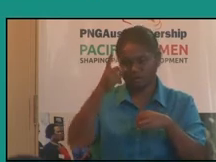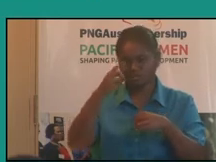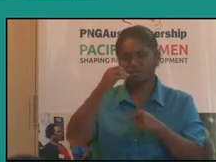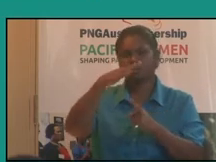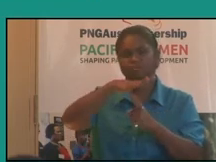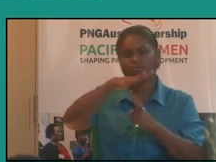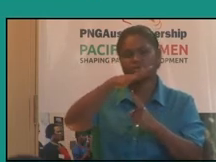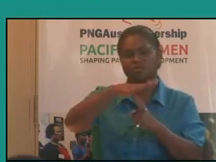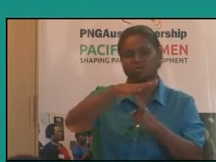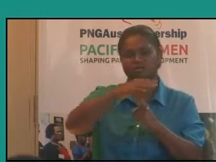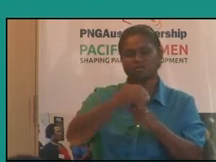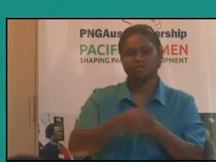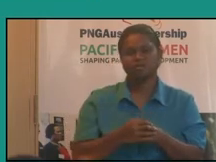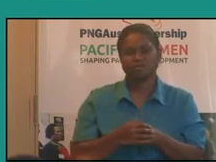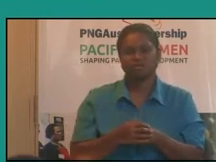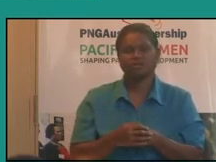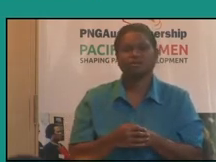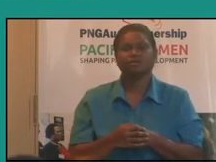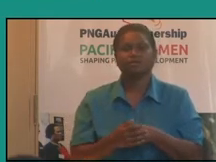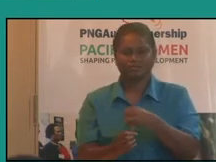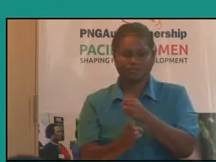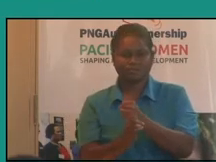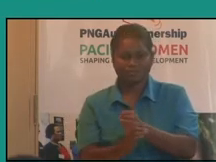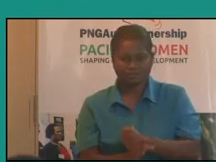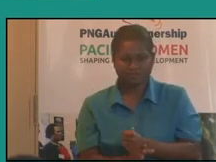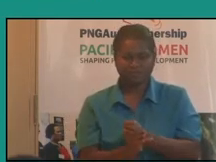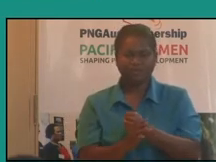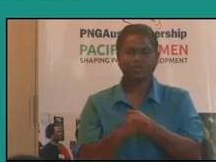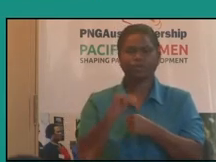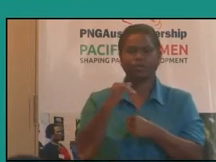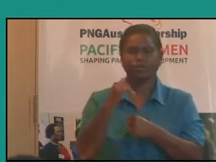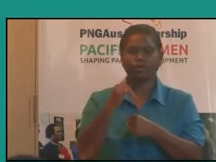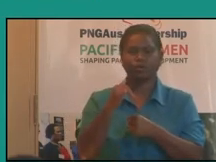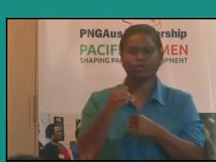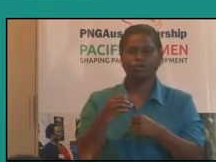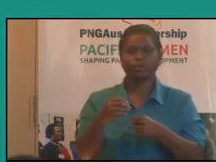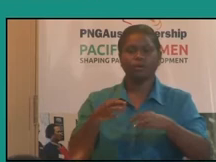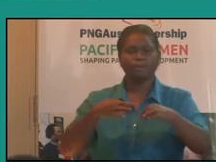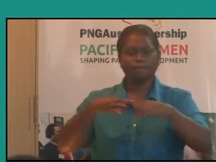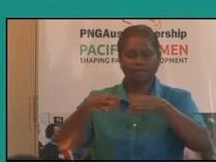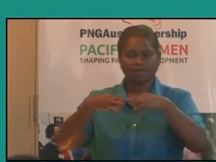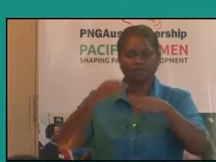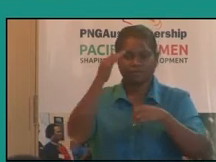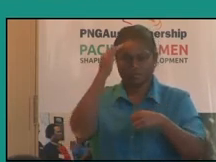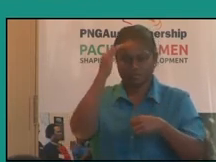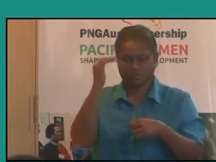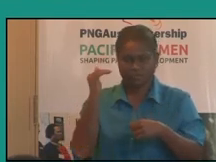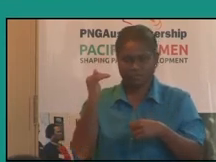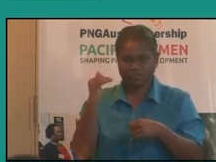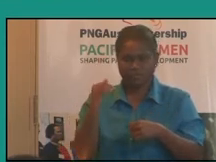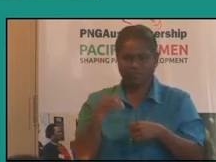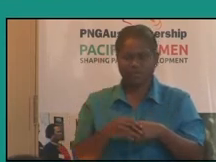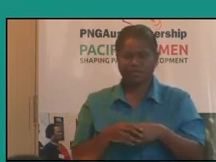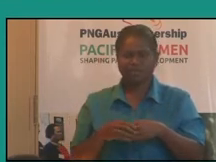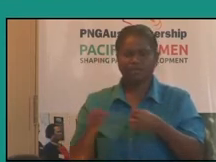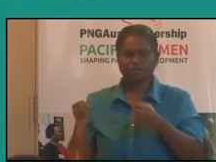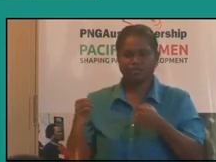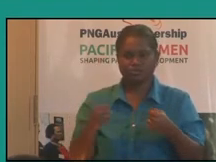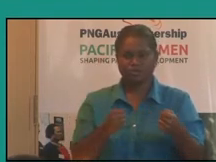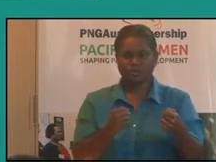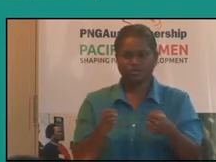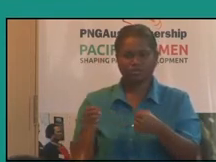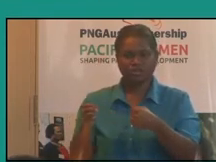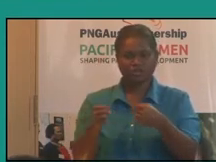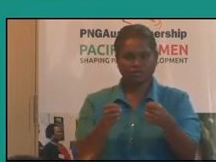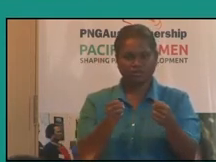economy, to understand the importance of the direction within which our country is going, the structure of government, the national, local